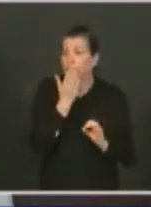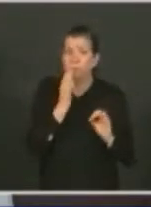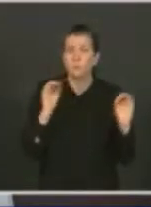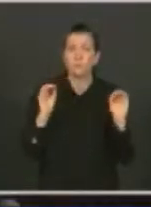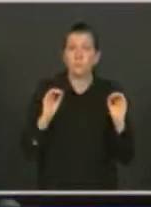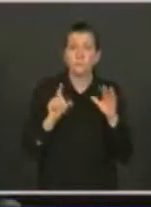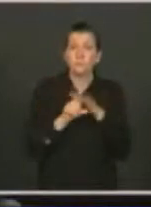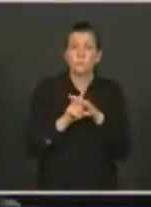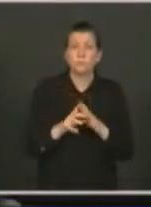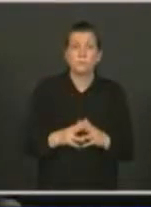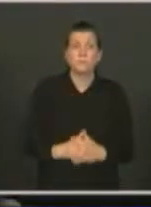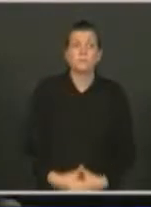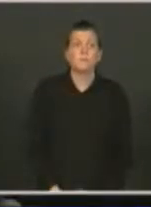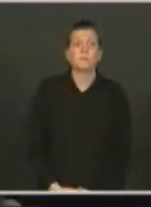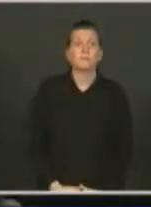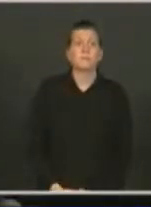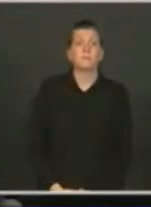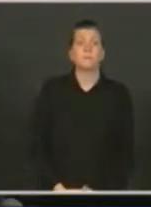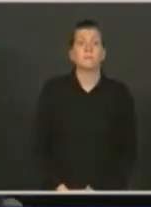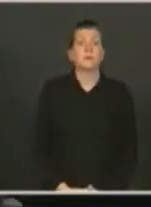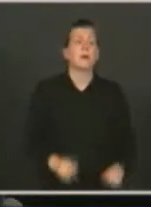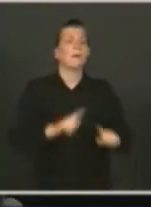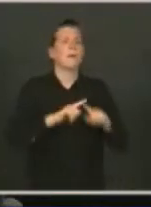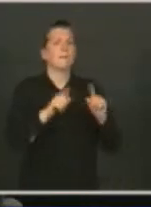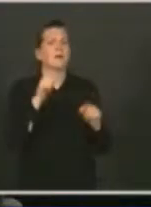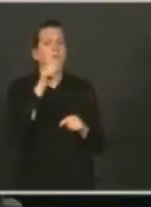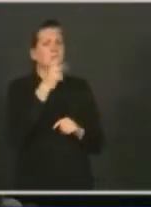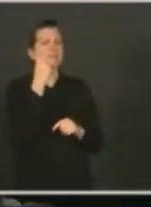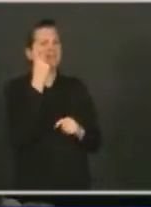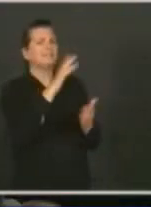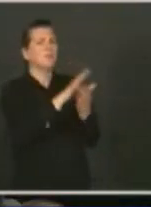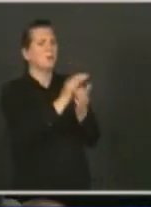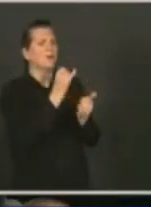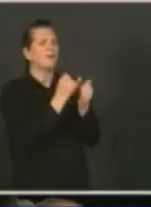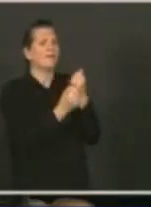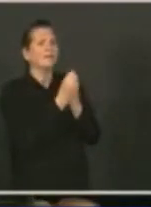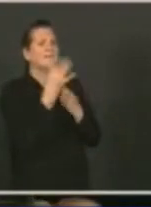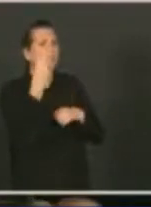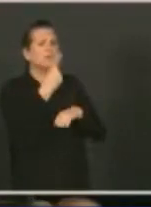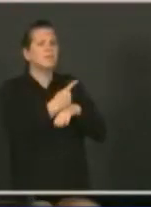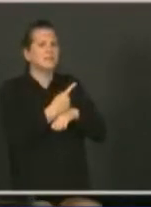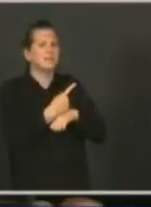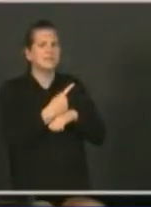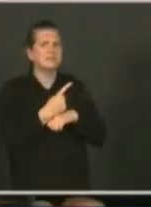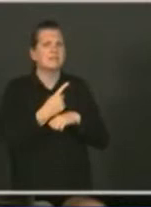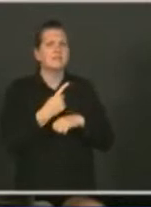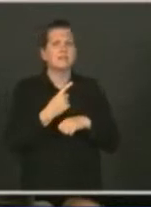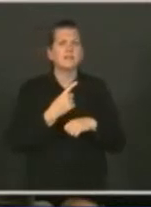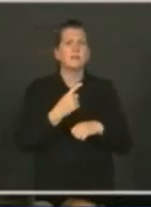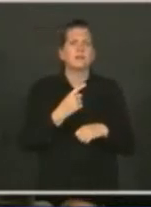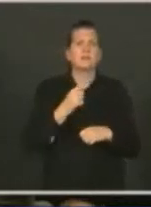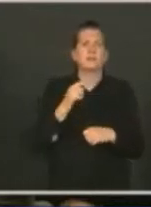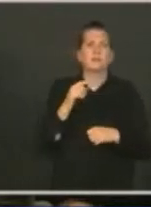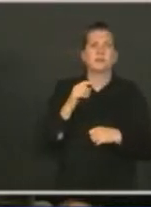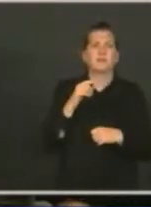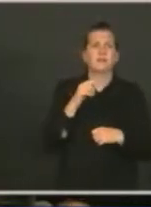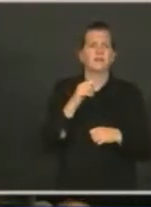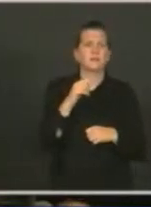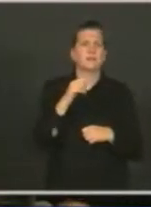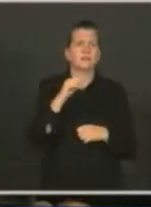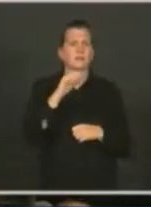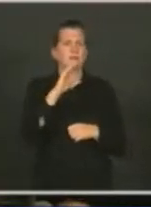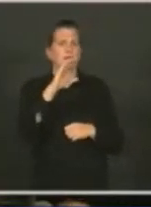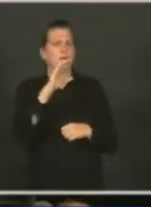You're seeing multiple school districts just in the past couple of days, Charahoe, Coventry, Cumberland, Cranston, West